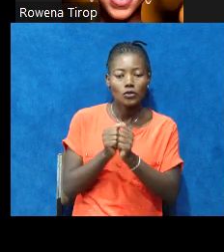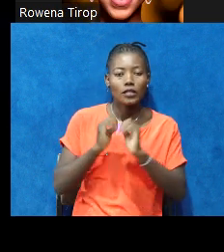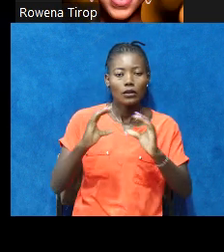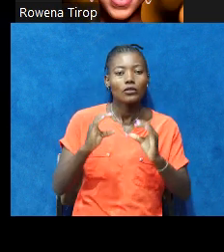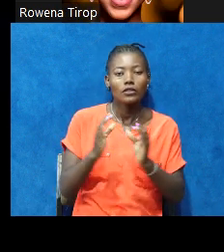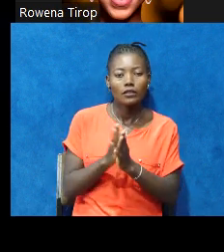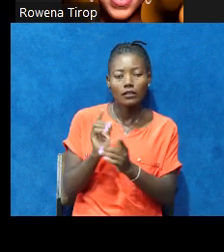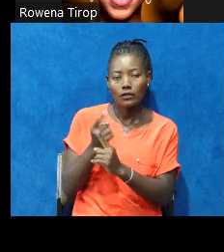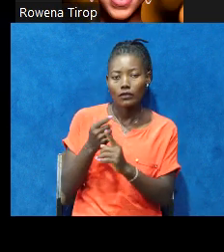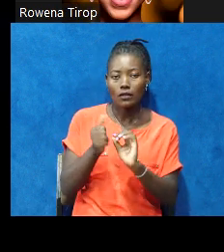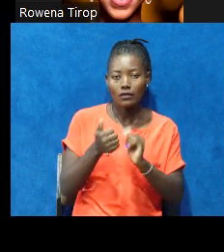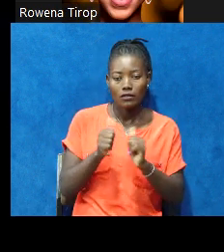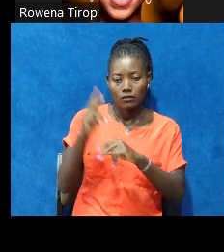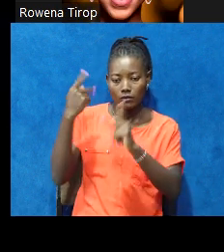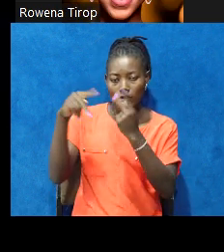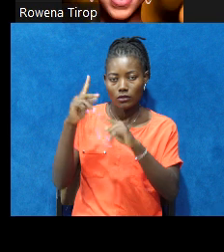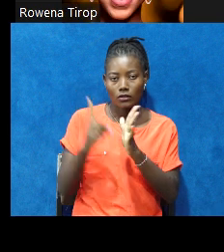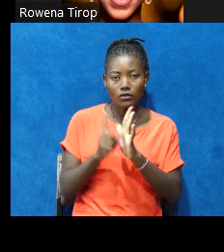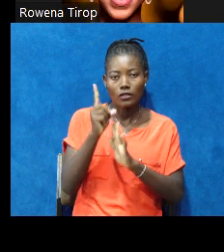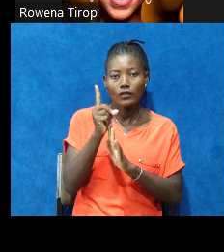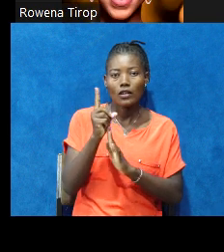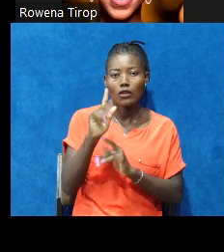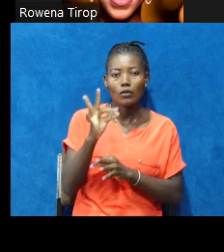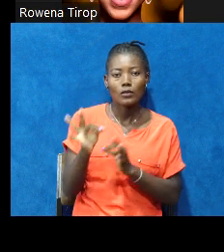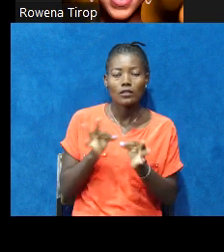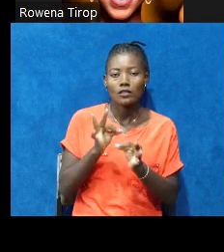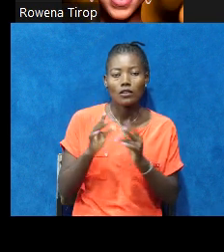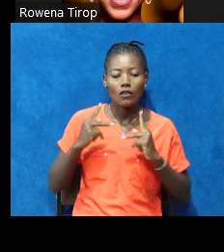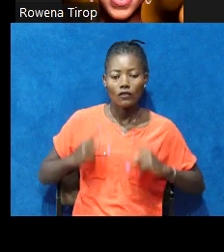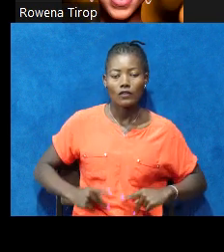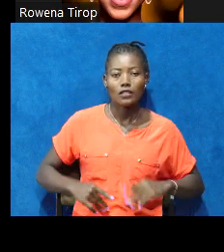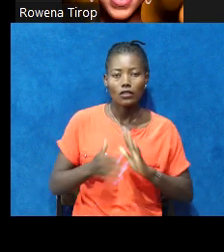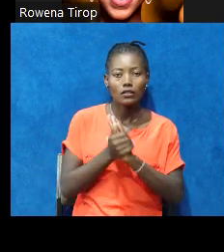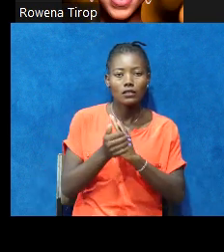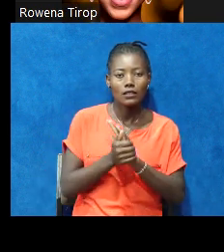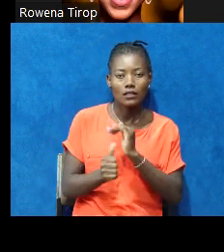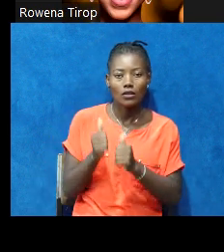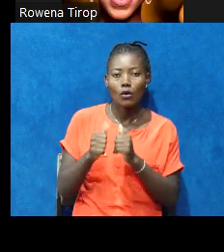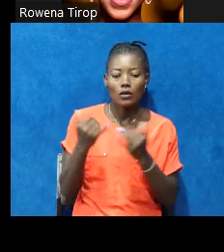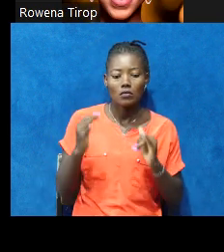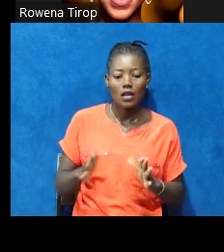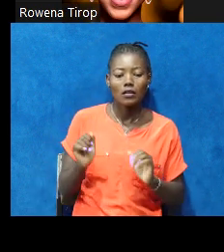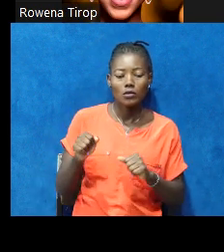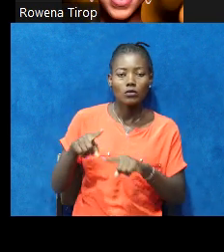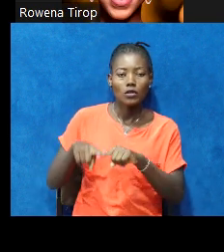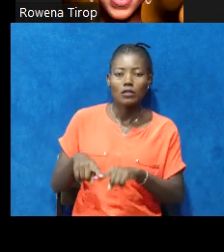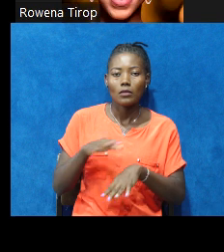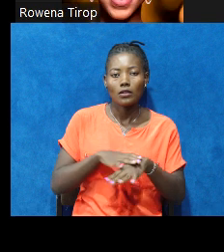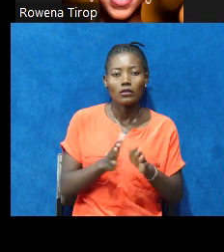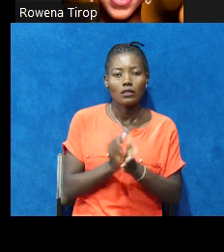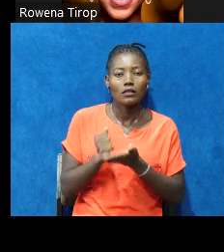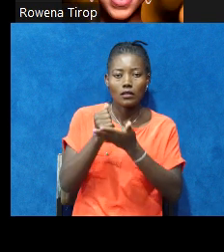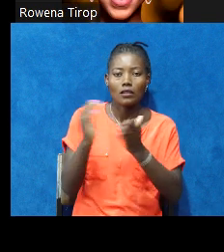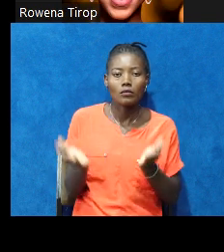hand with coaches and various sport professionals to develop actual physical skills athletes can depend on and help them